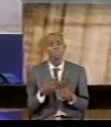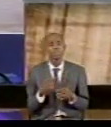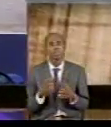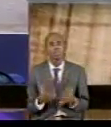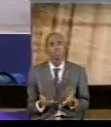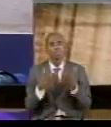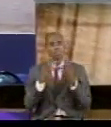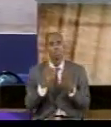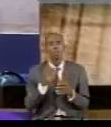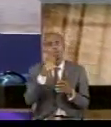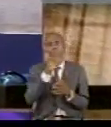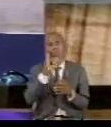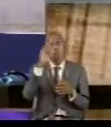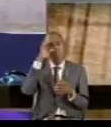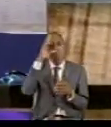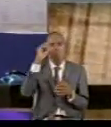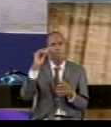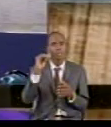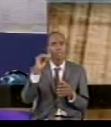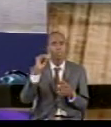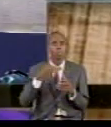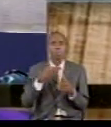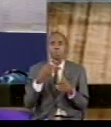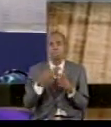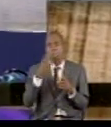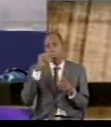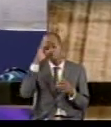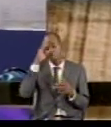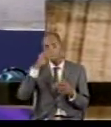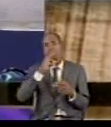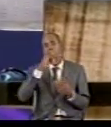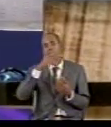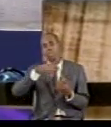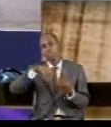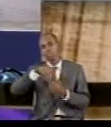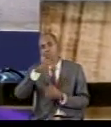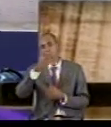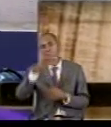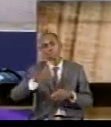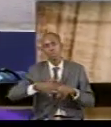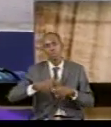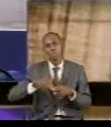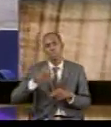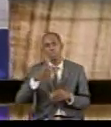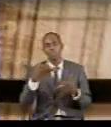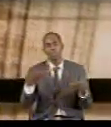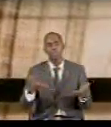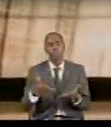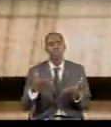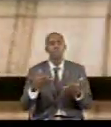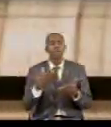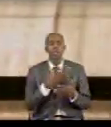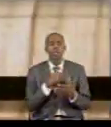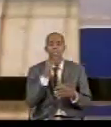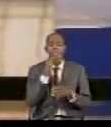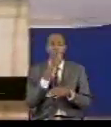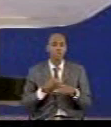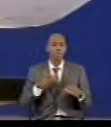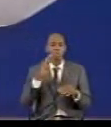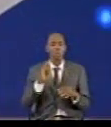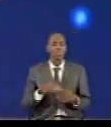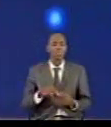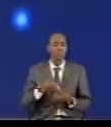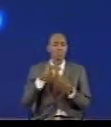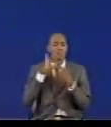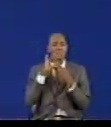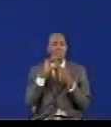man, whether the man is among you there and is called by a particular title. They